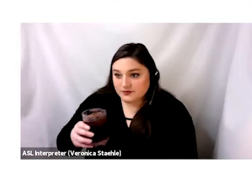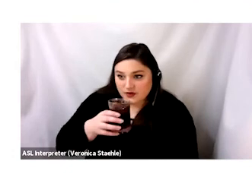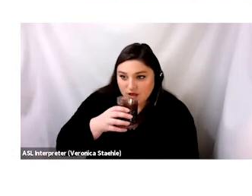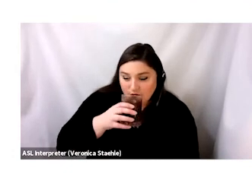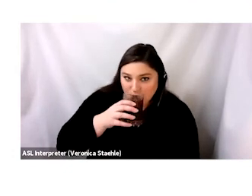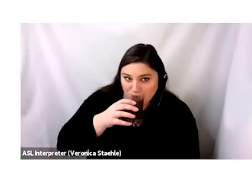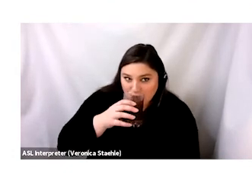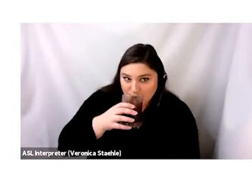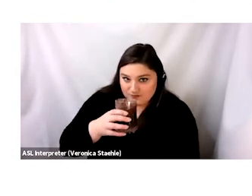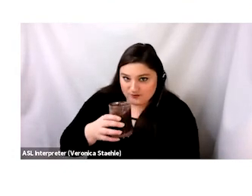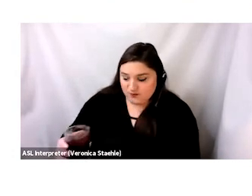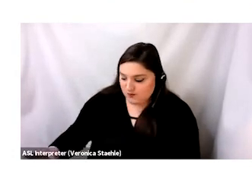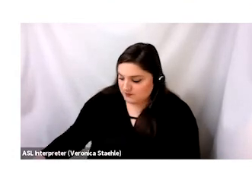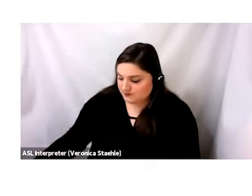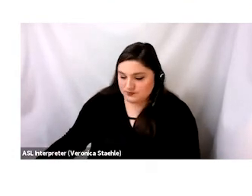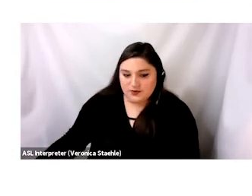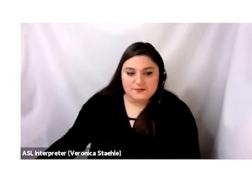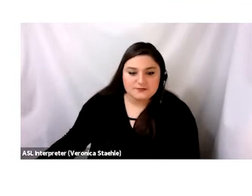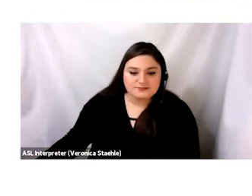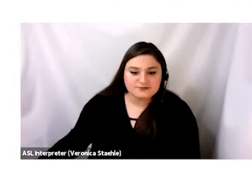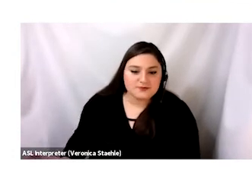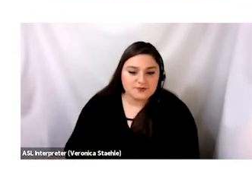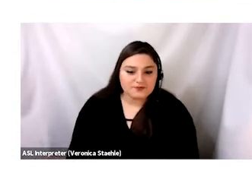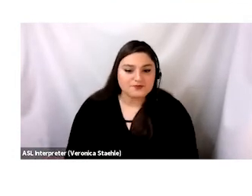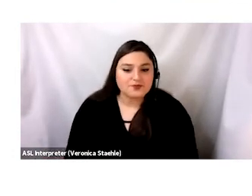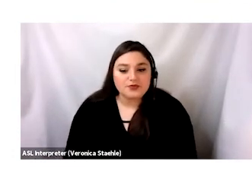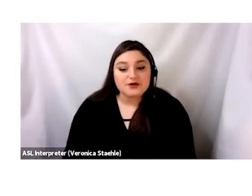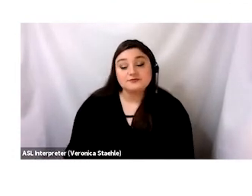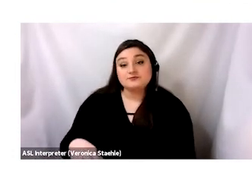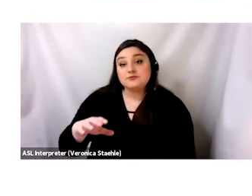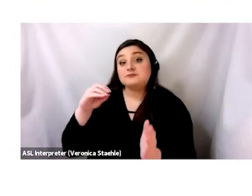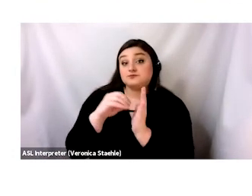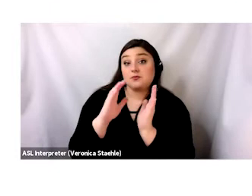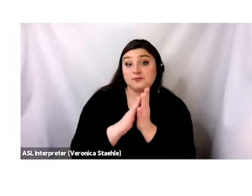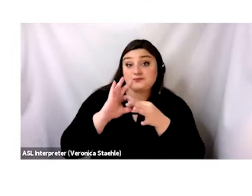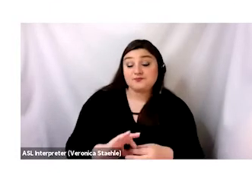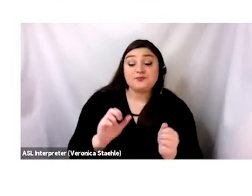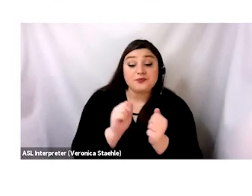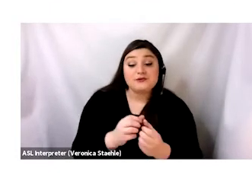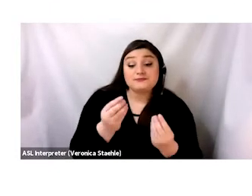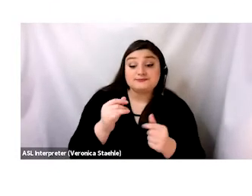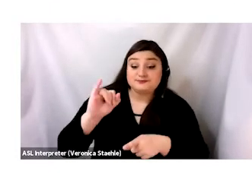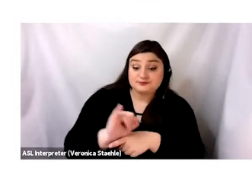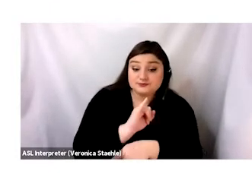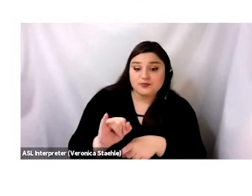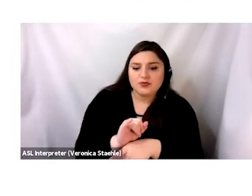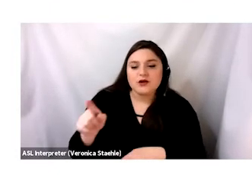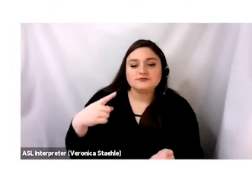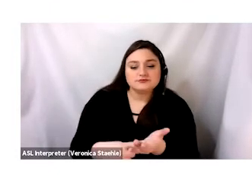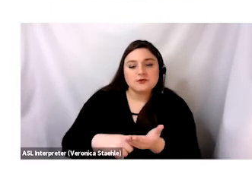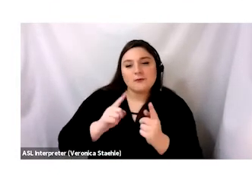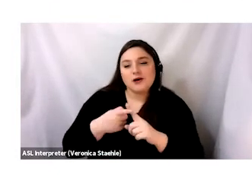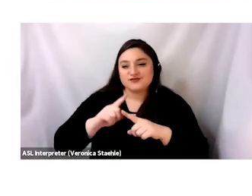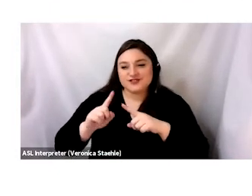The records of the textile industry include numerous materials related to its labor force during industrialization, of which